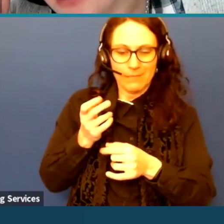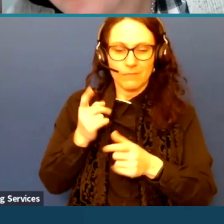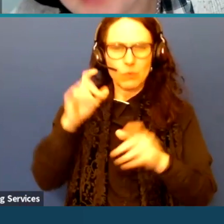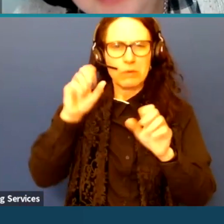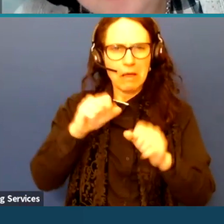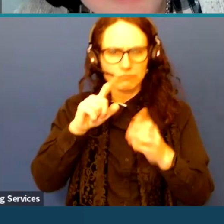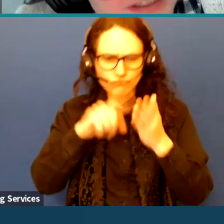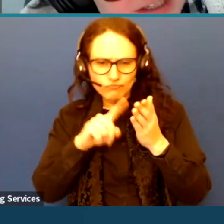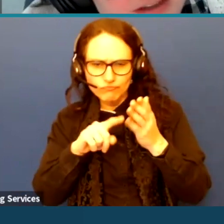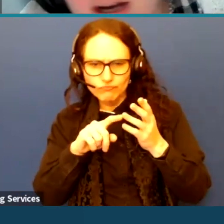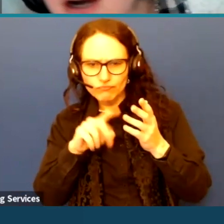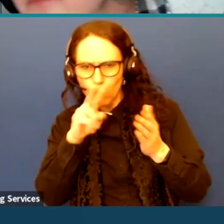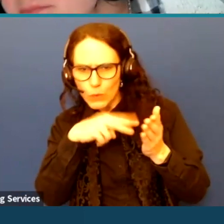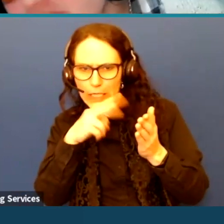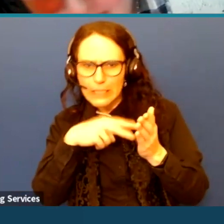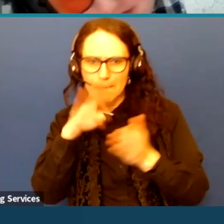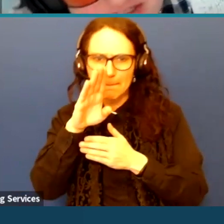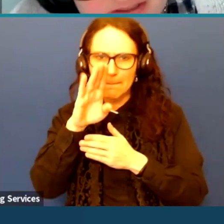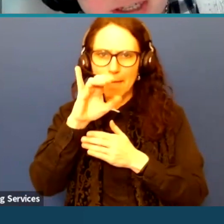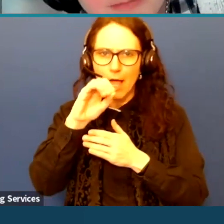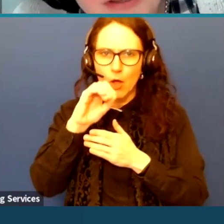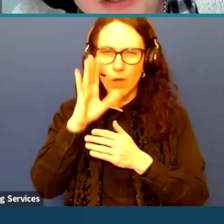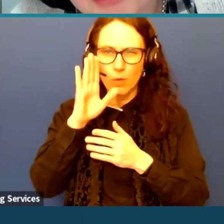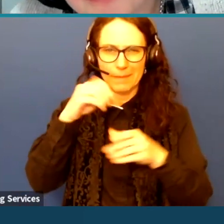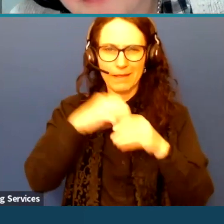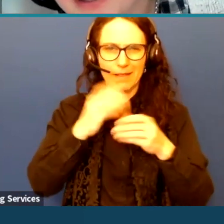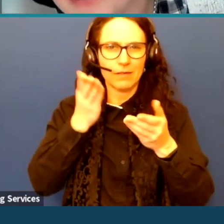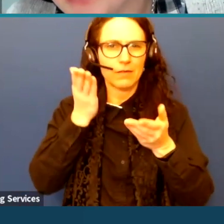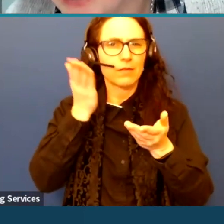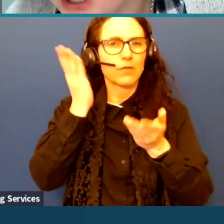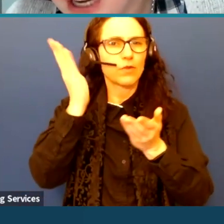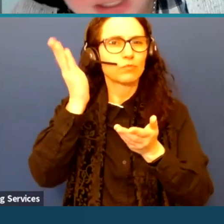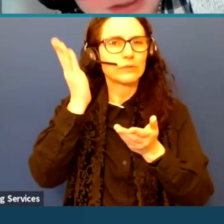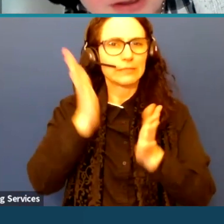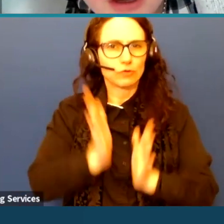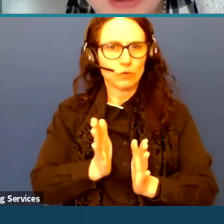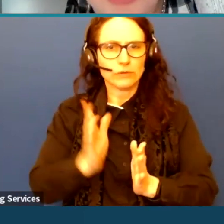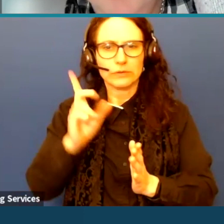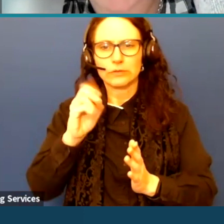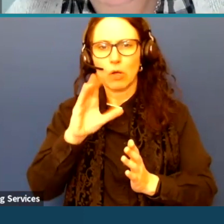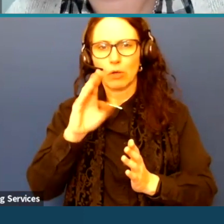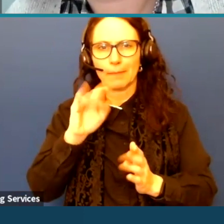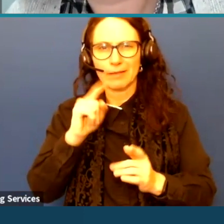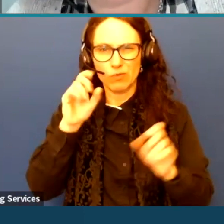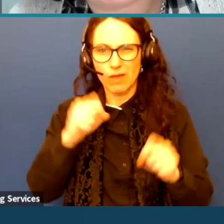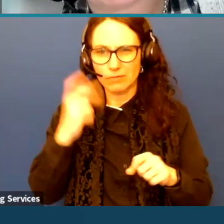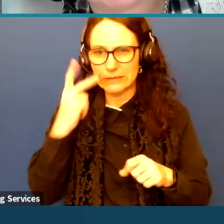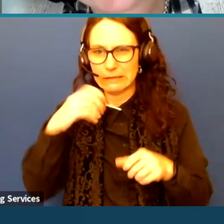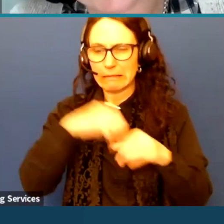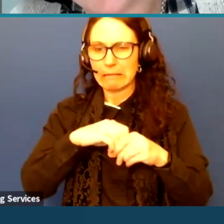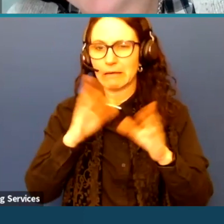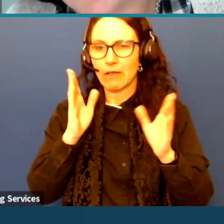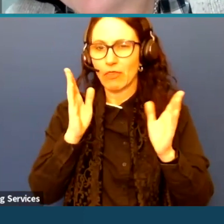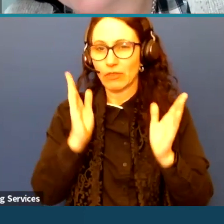the featured presenters document that you can find in the chat. We do have several